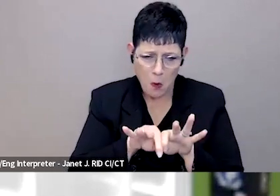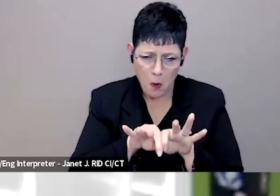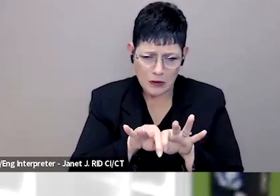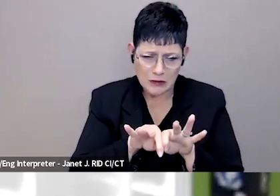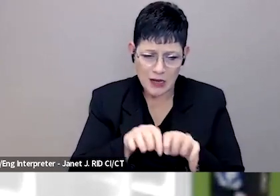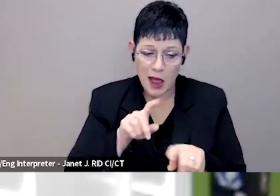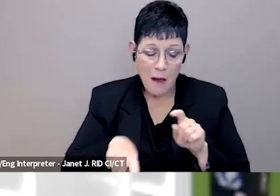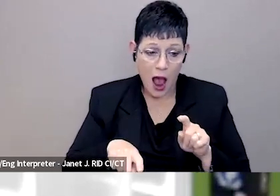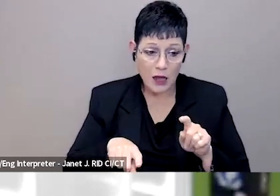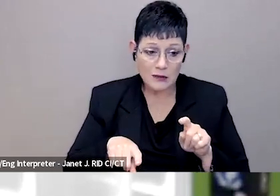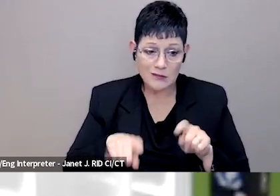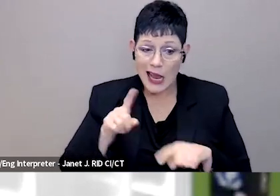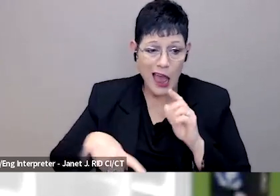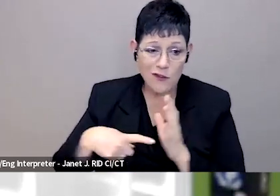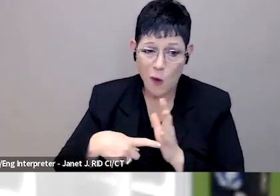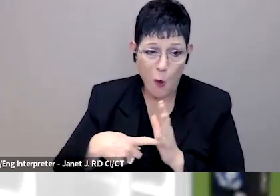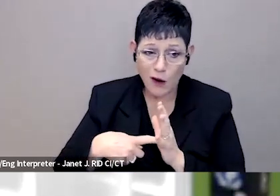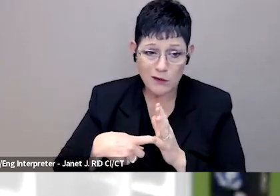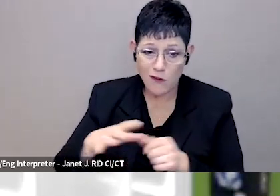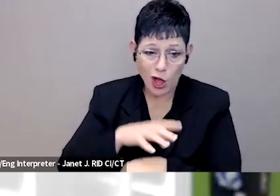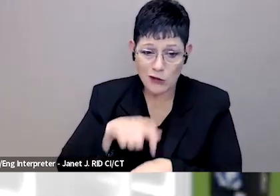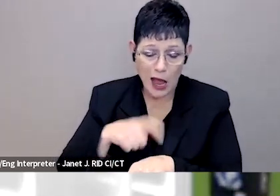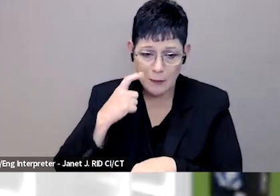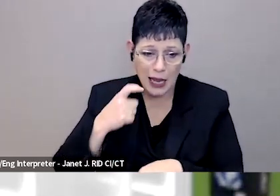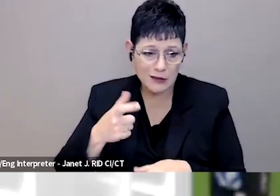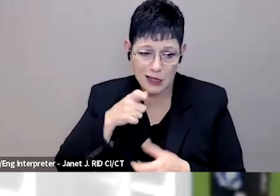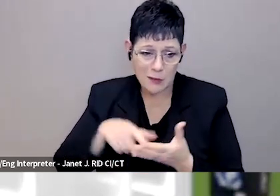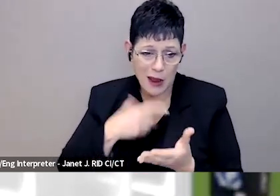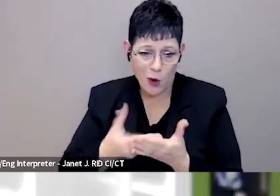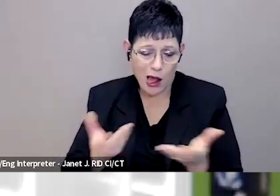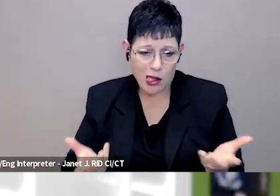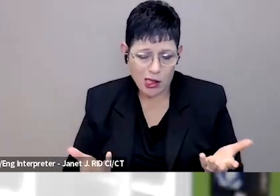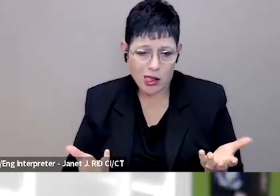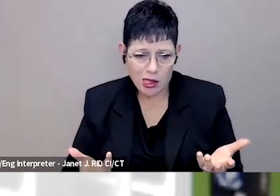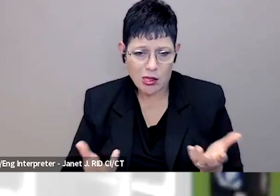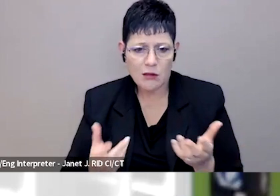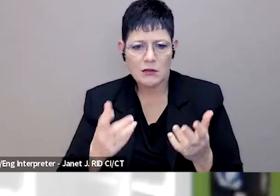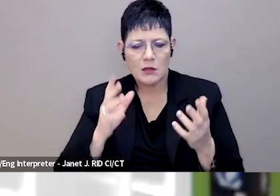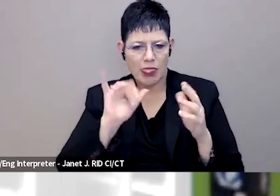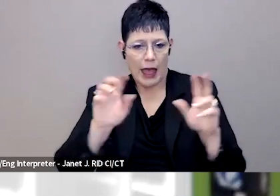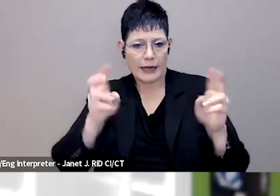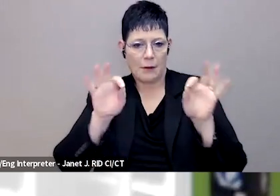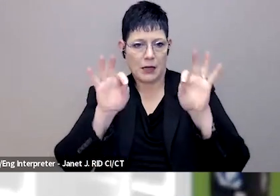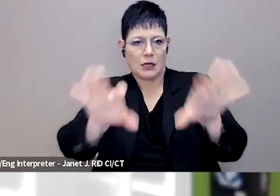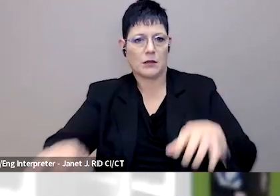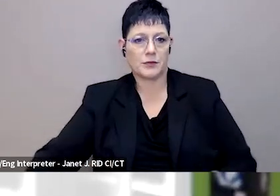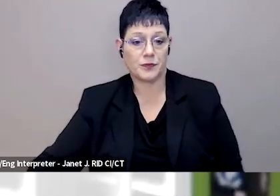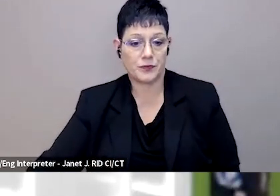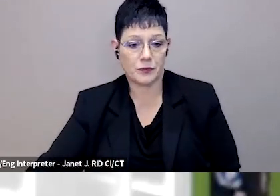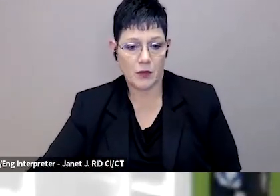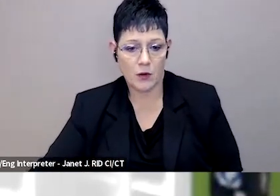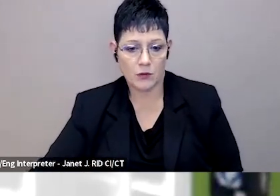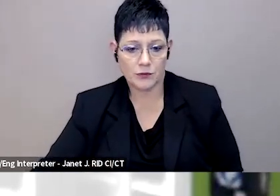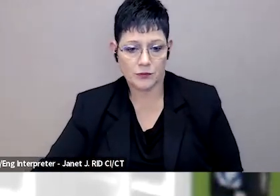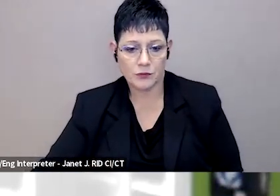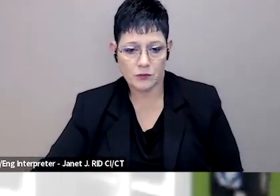just can't afford to do it. So panelist reactions to those, how about take that topic and talk through that?